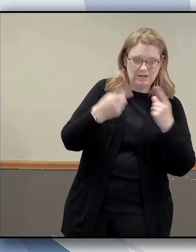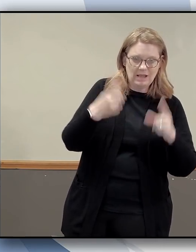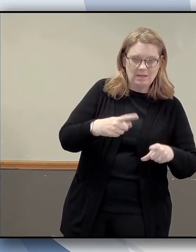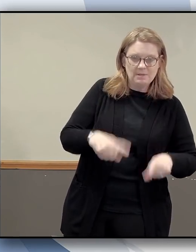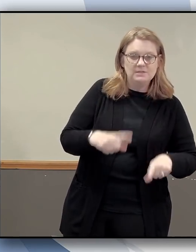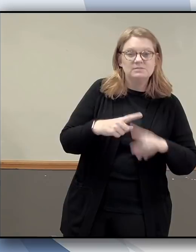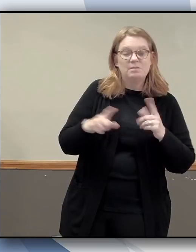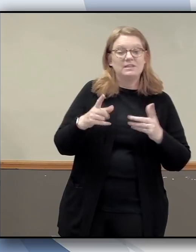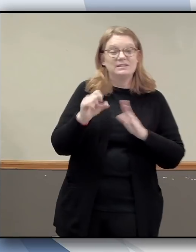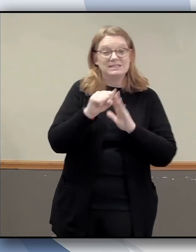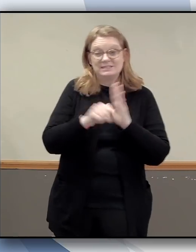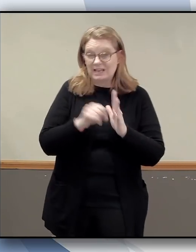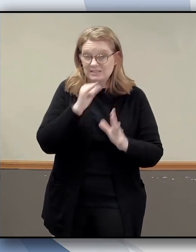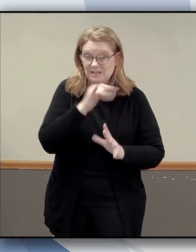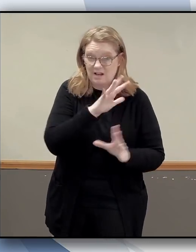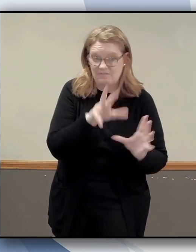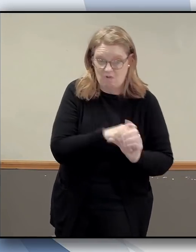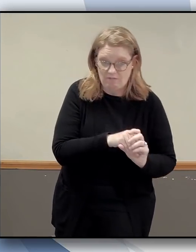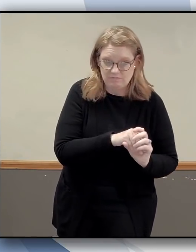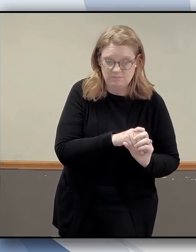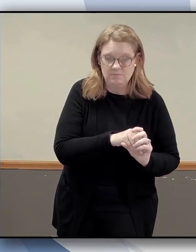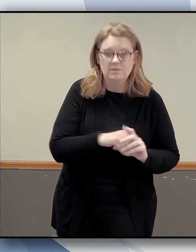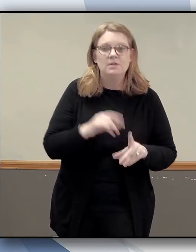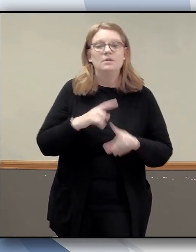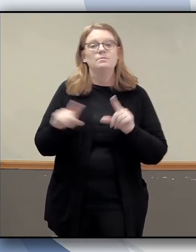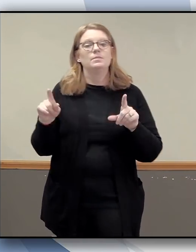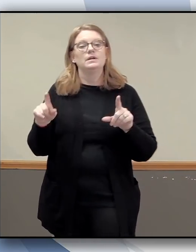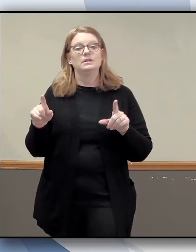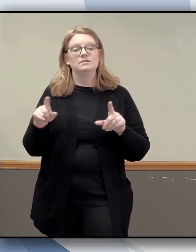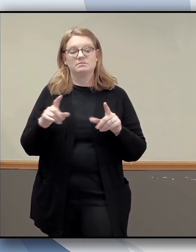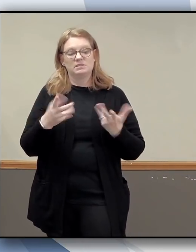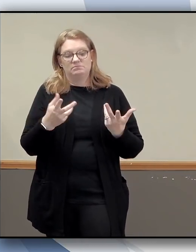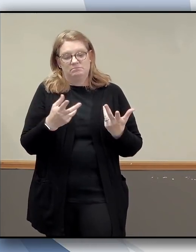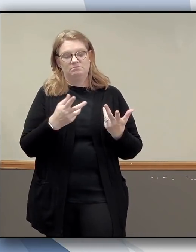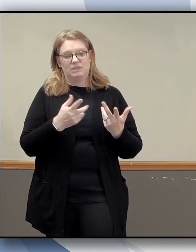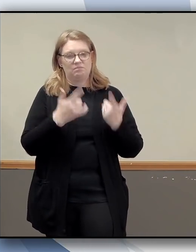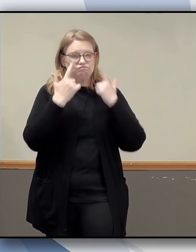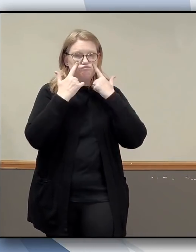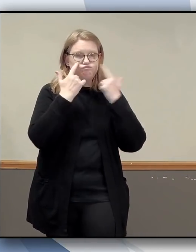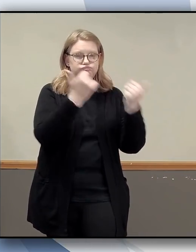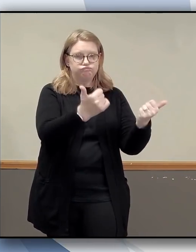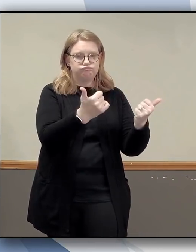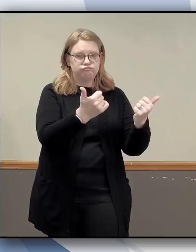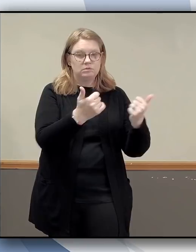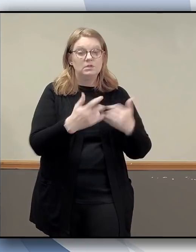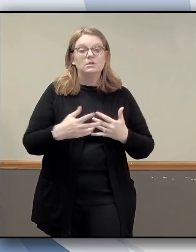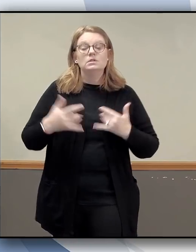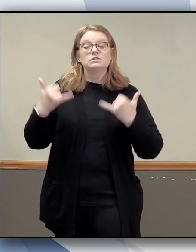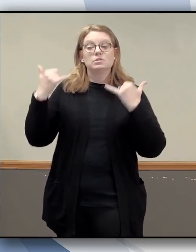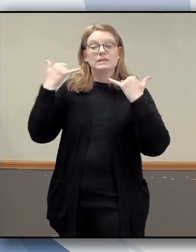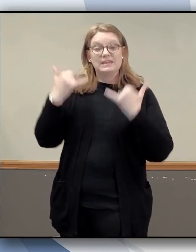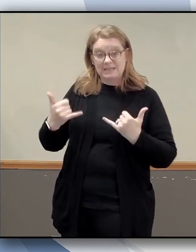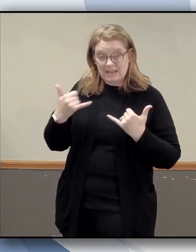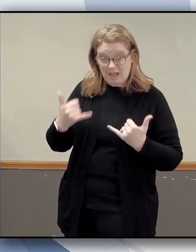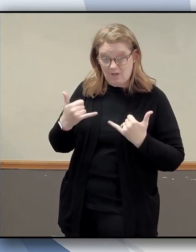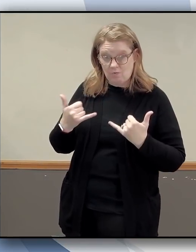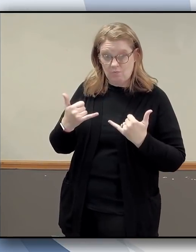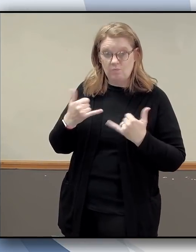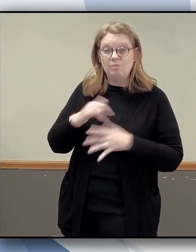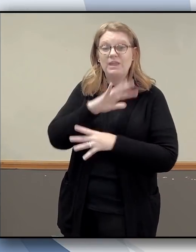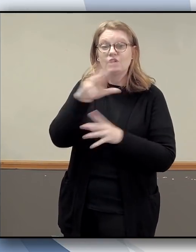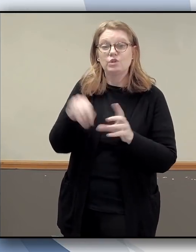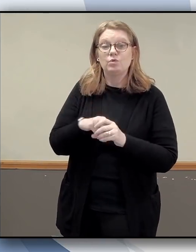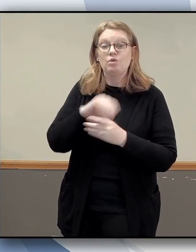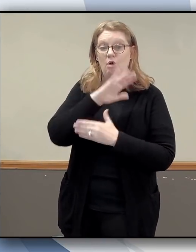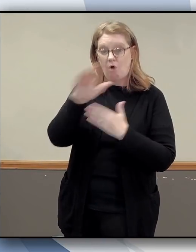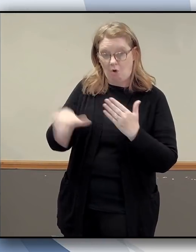gets involved with restriction of visitation there. So as of right now, even though we include all